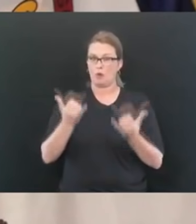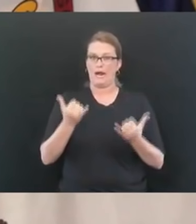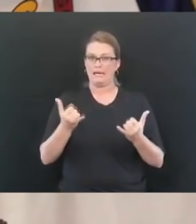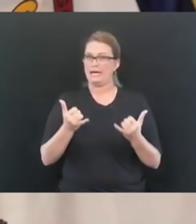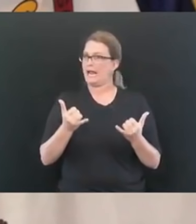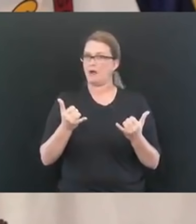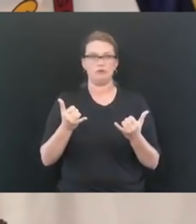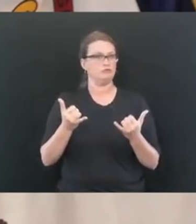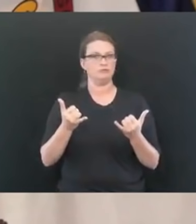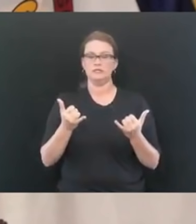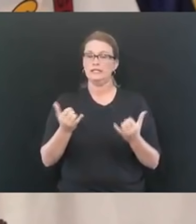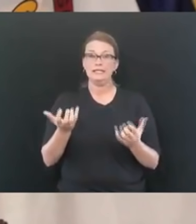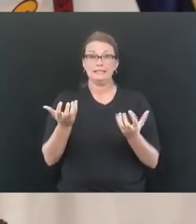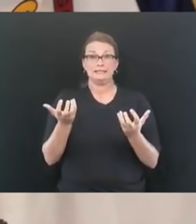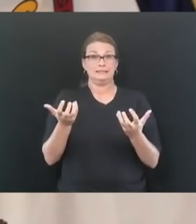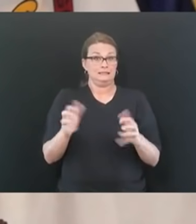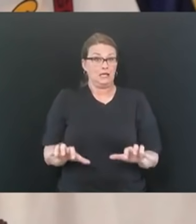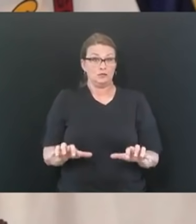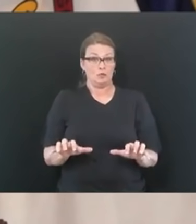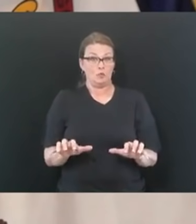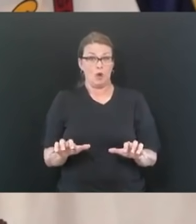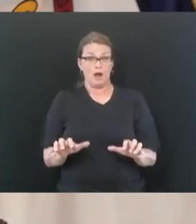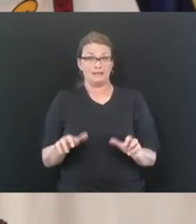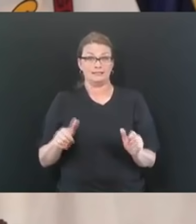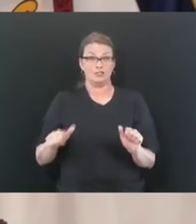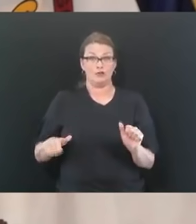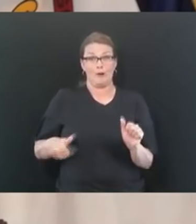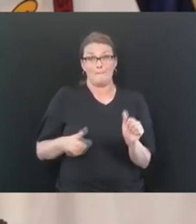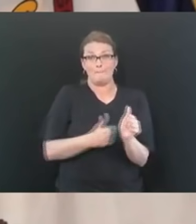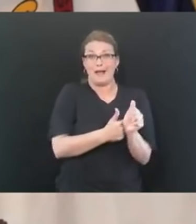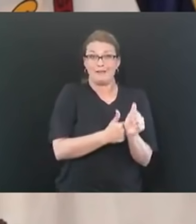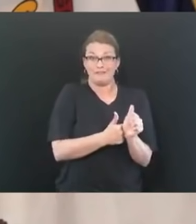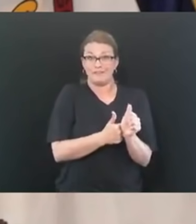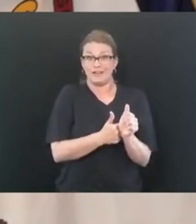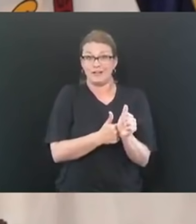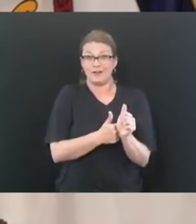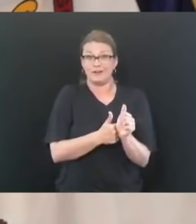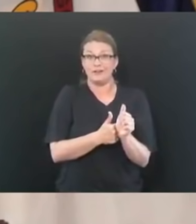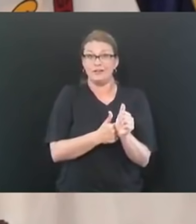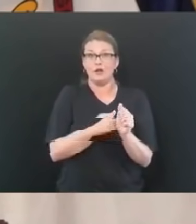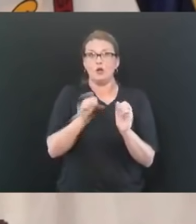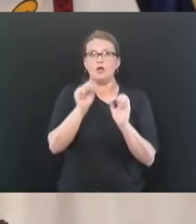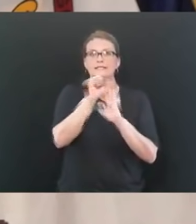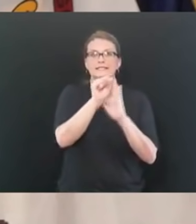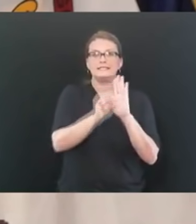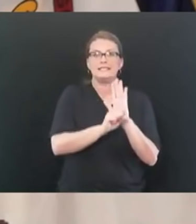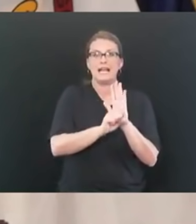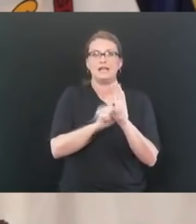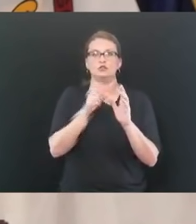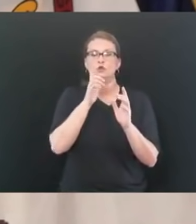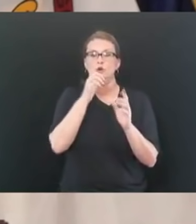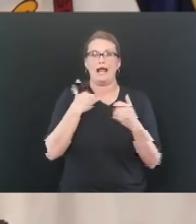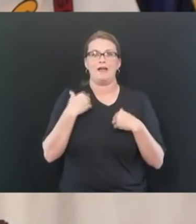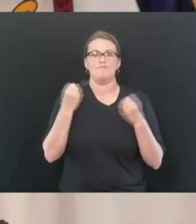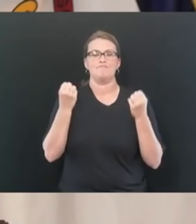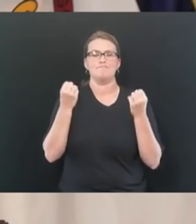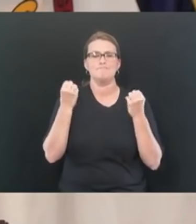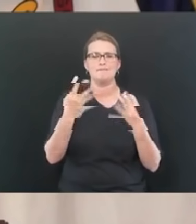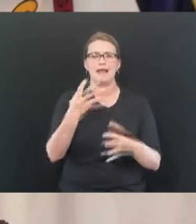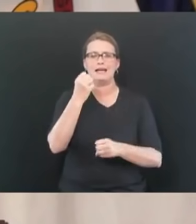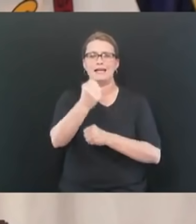to backfill, states that have had decades of neglect in regard to their